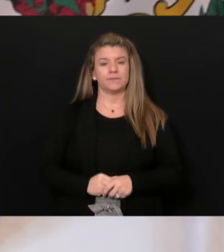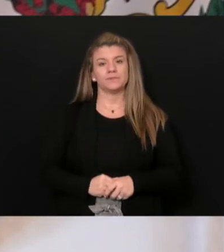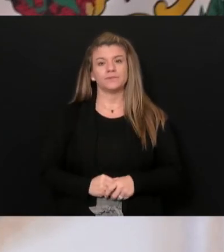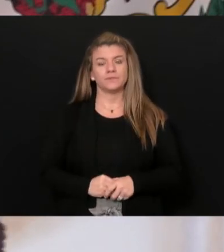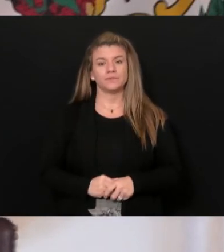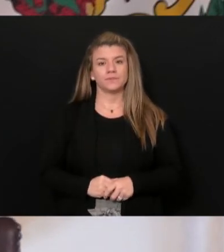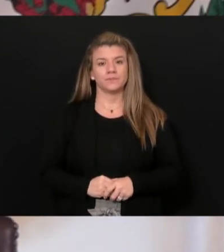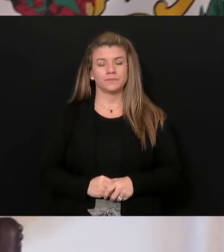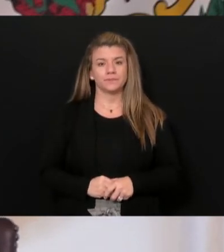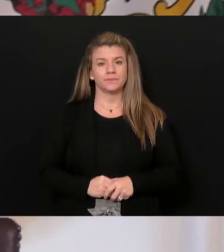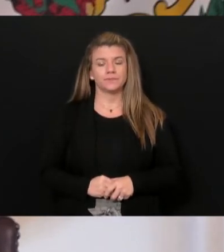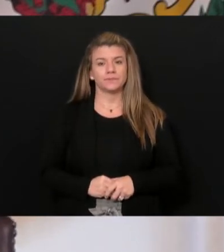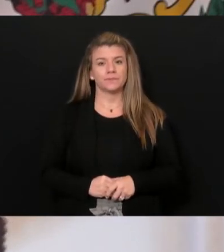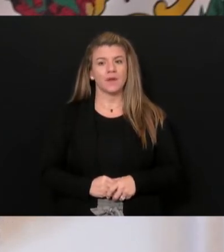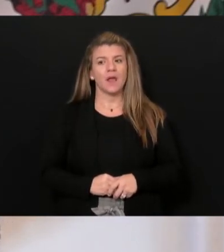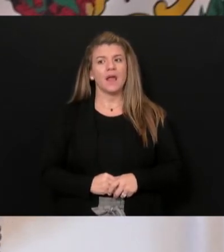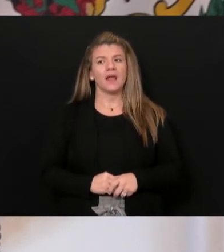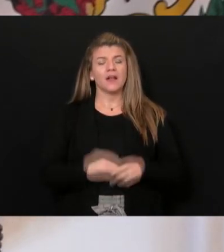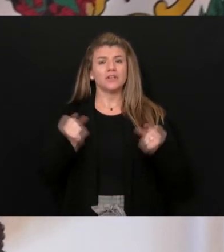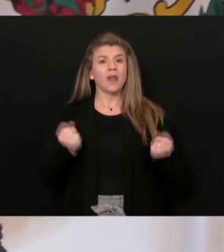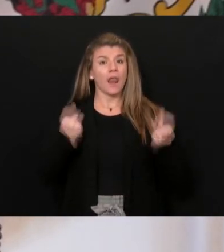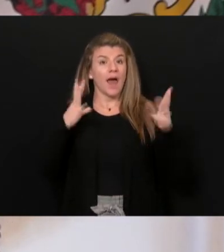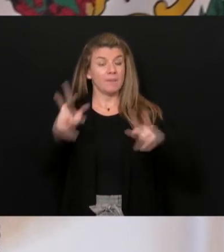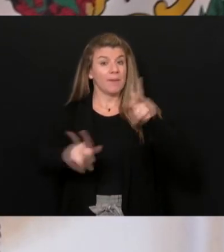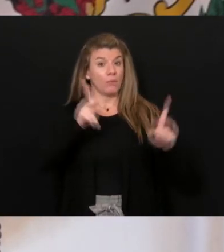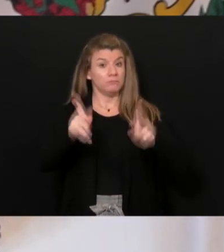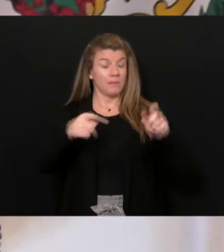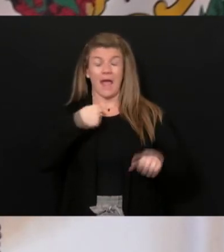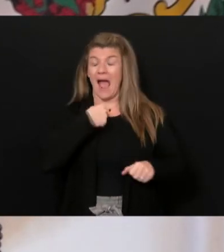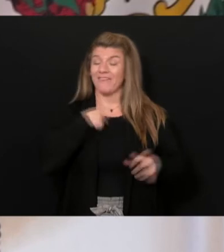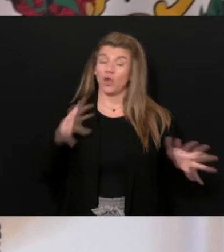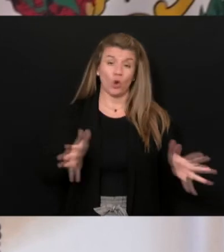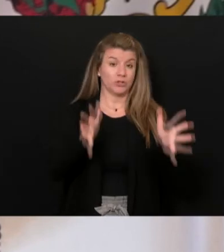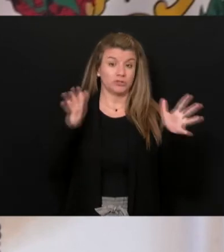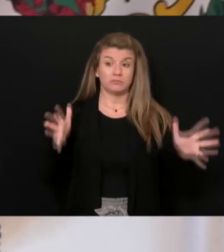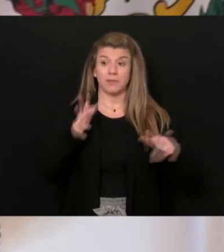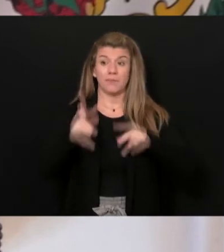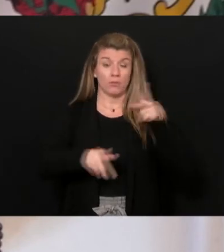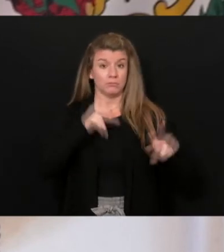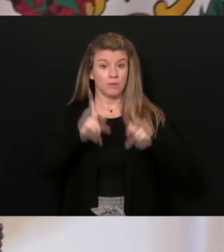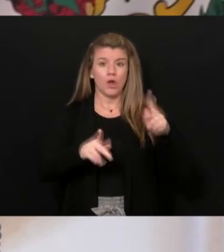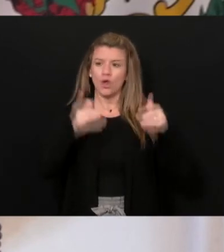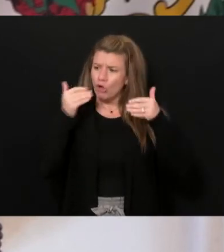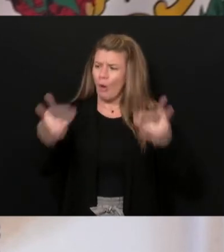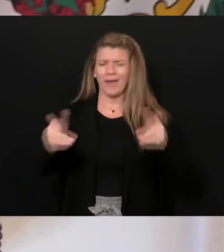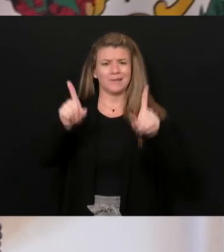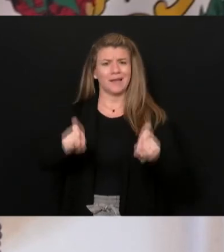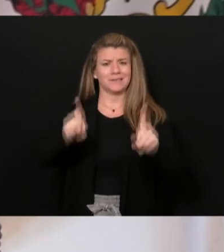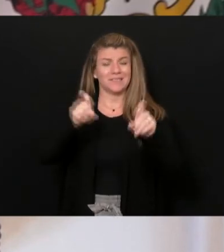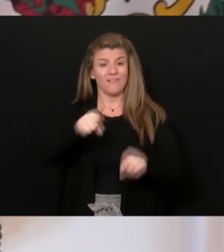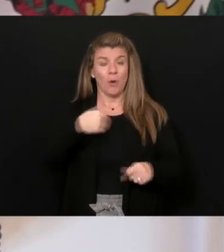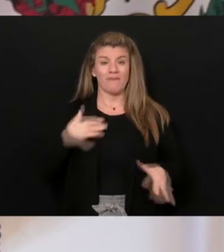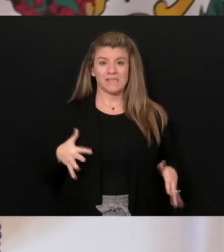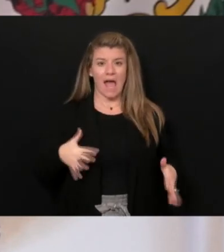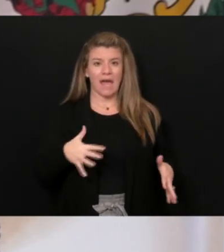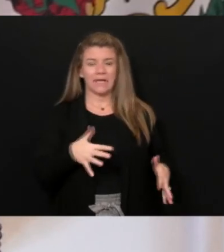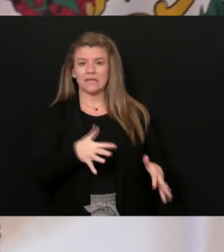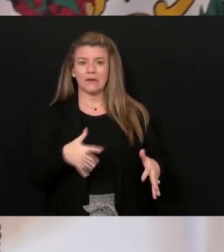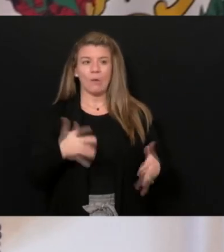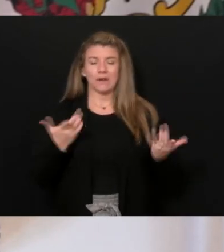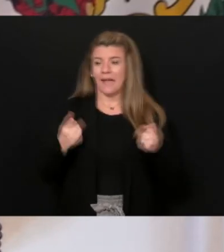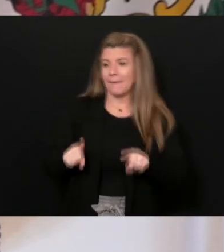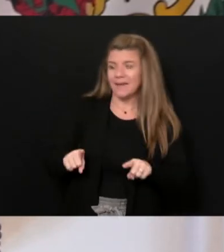You know, there's a lot of people out there, and I've encouraged this too, you know, to go get tested. If you have an anxiety about what's going